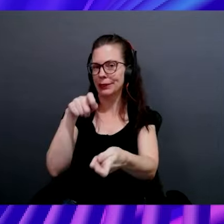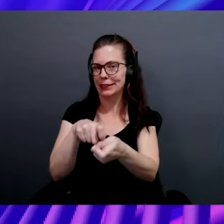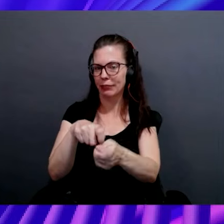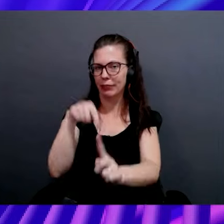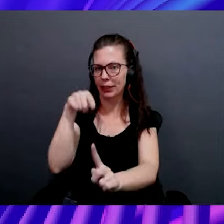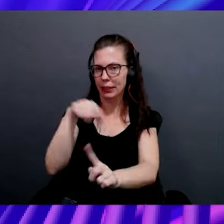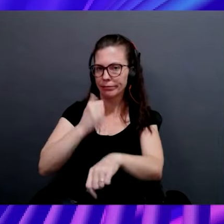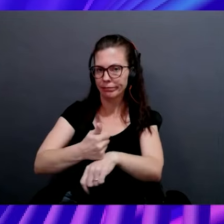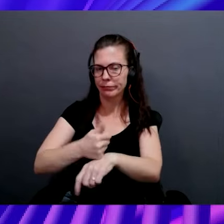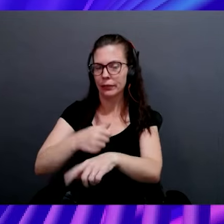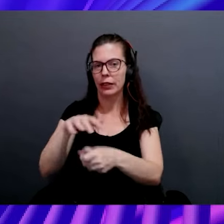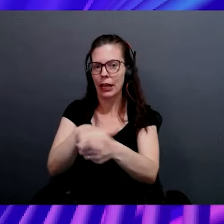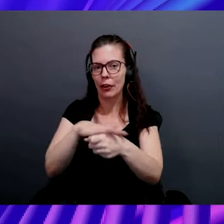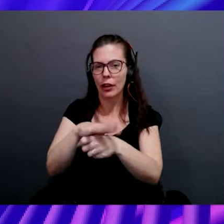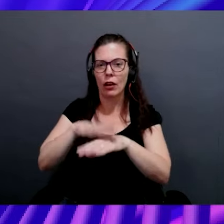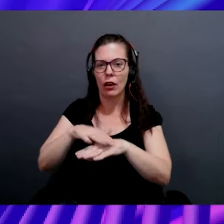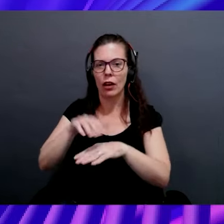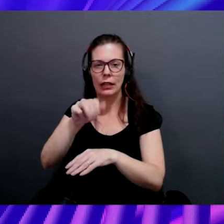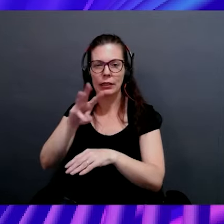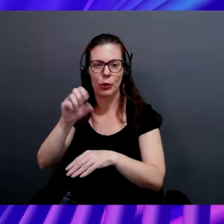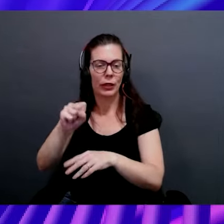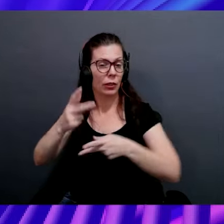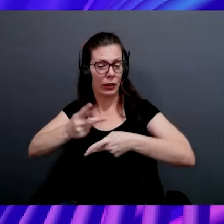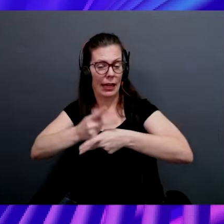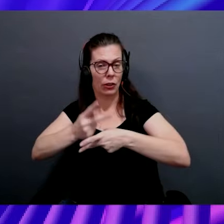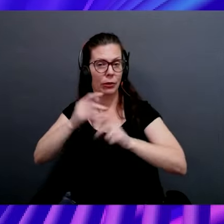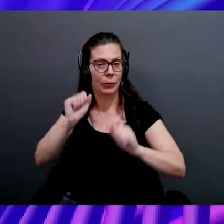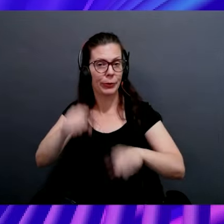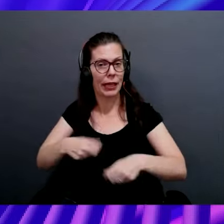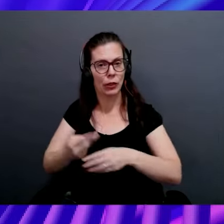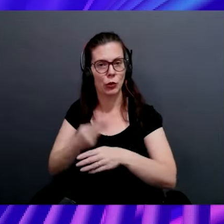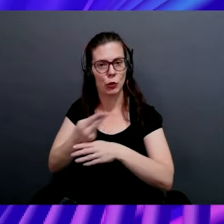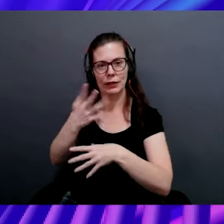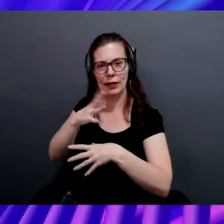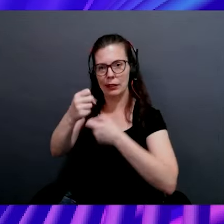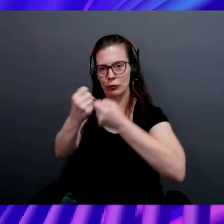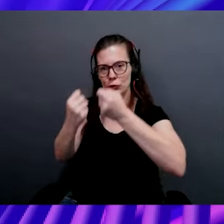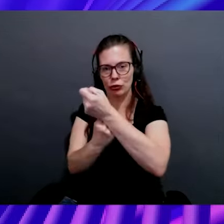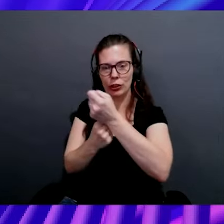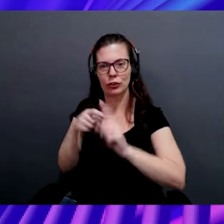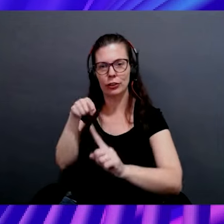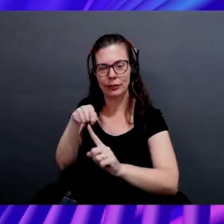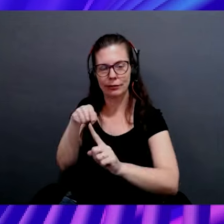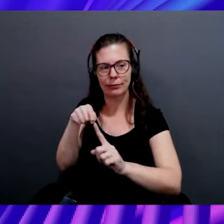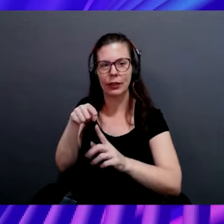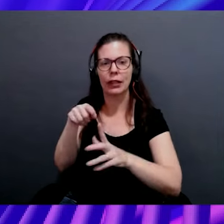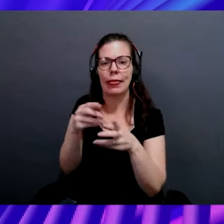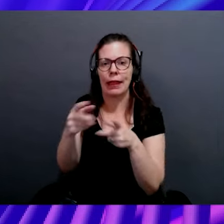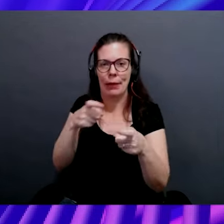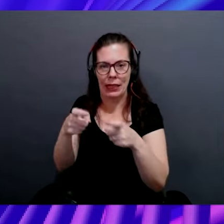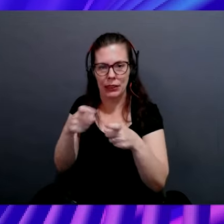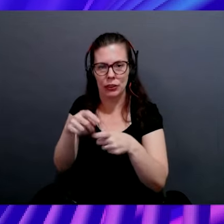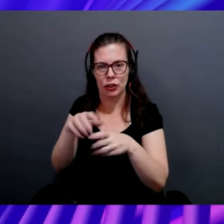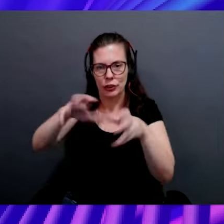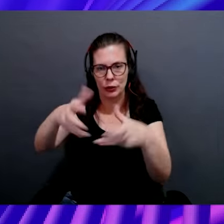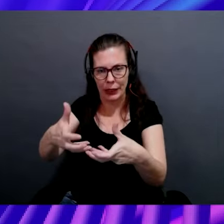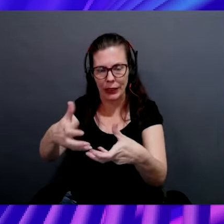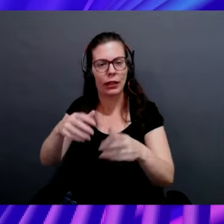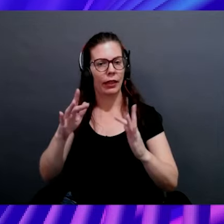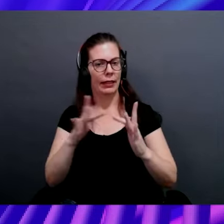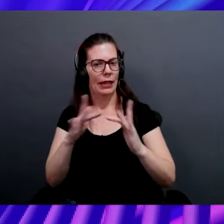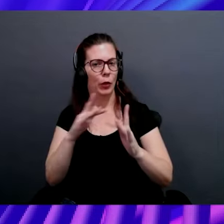AWS. So the algorithms could fully utilize the underlying infrastructure in a managed way, and the network is highly optimized